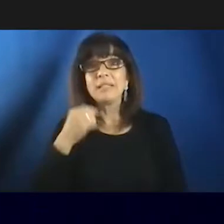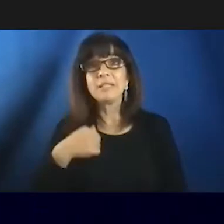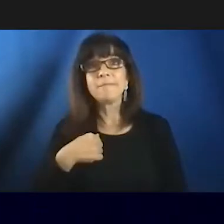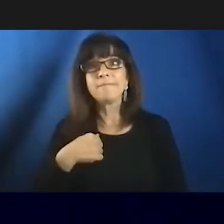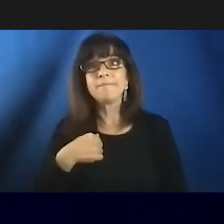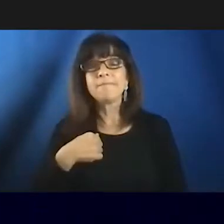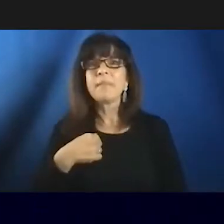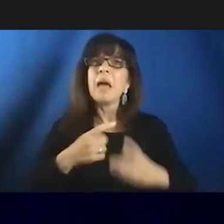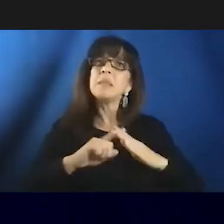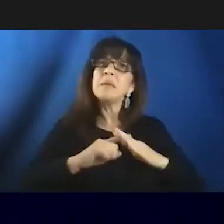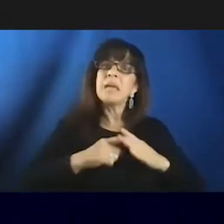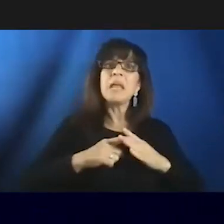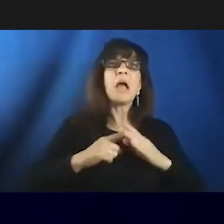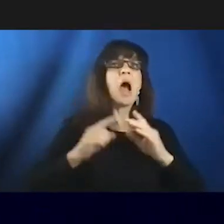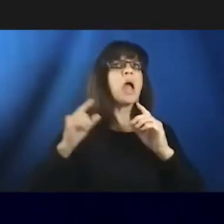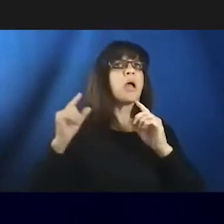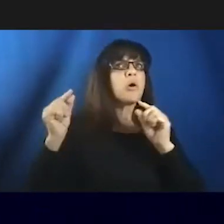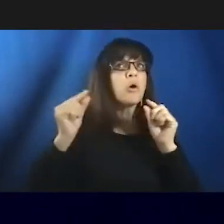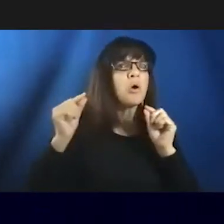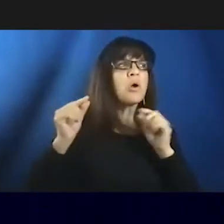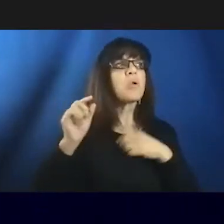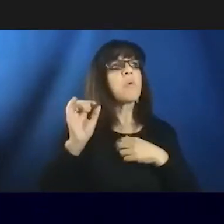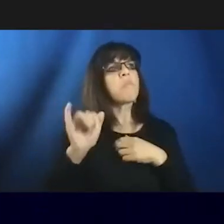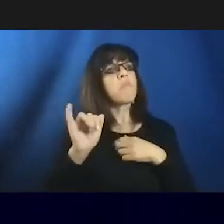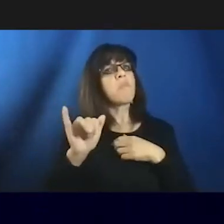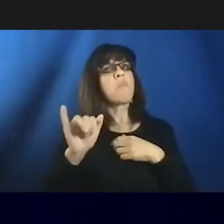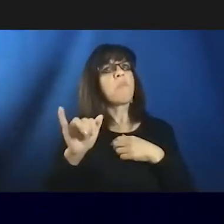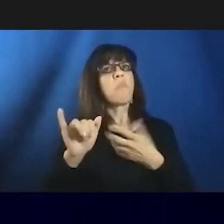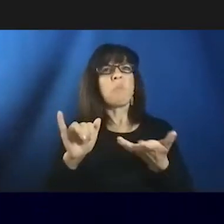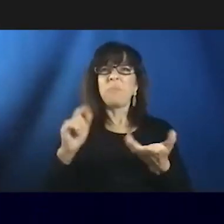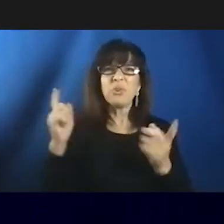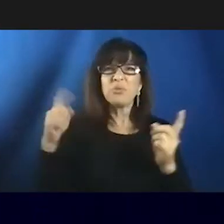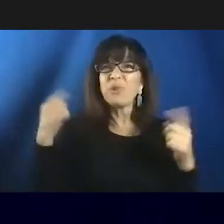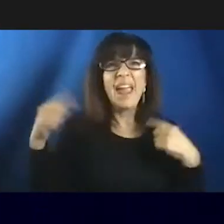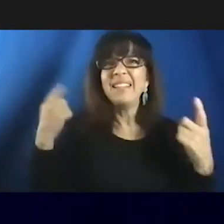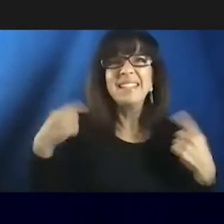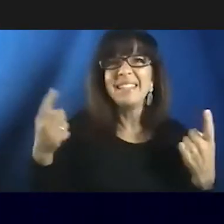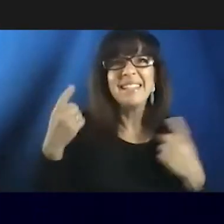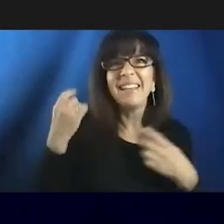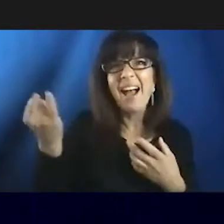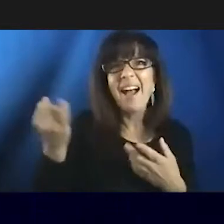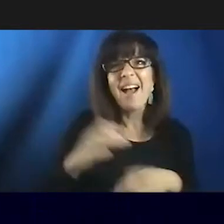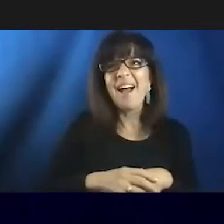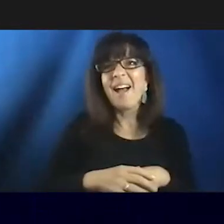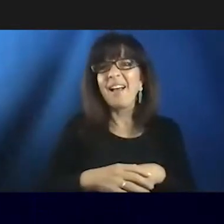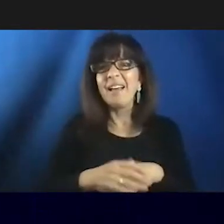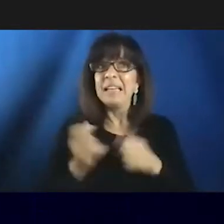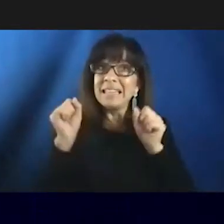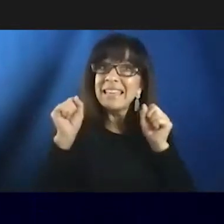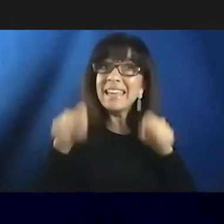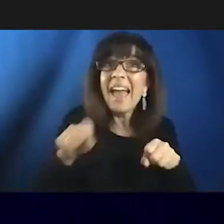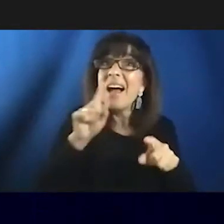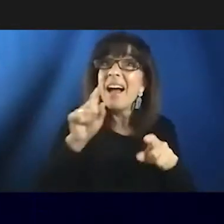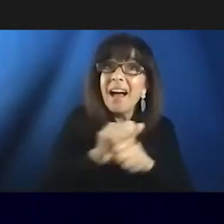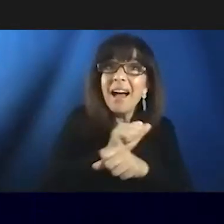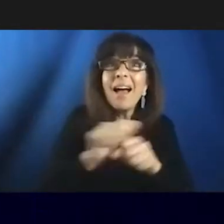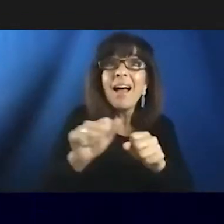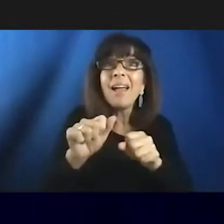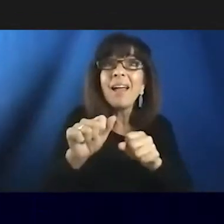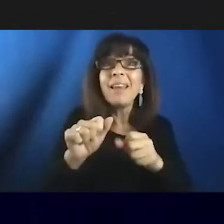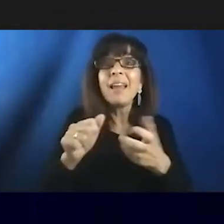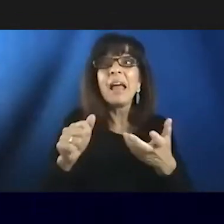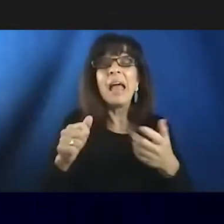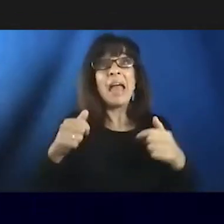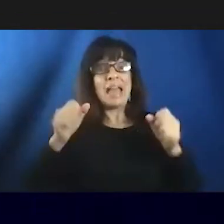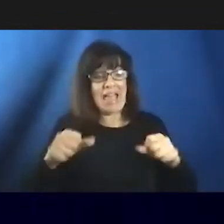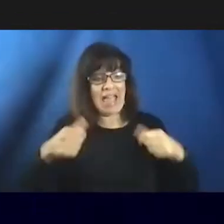the beginning, I heard about it and I was like, wow, this is crazy. Can we do this? Like, can I